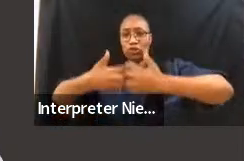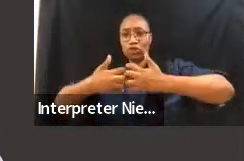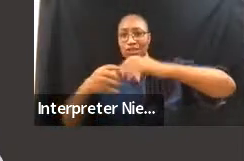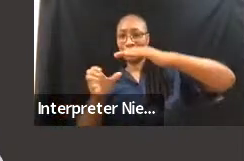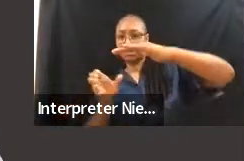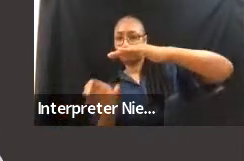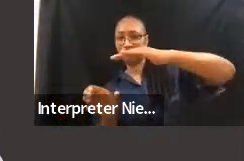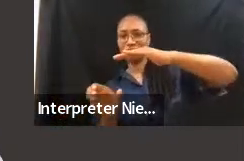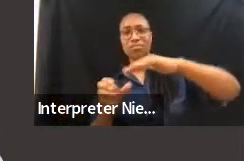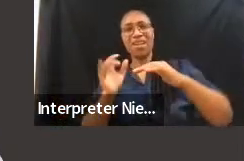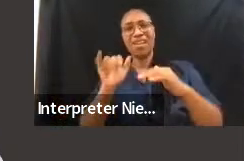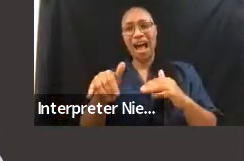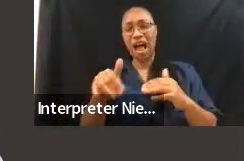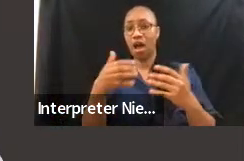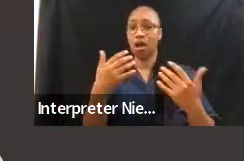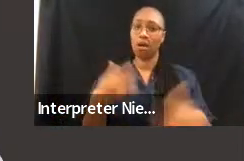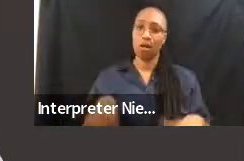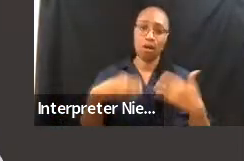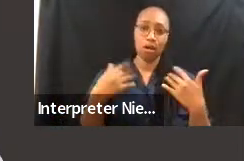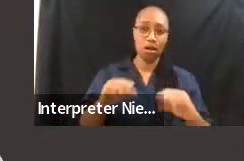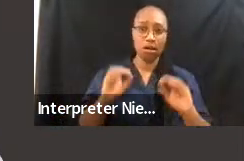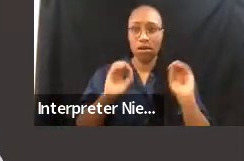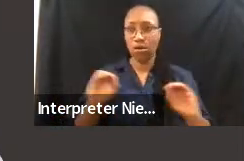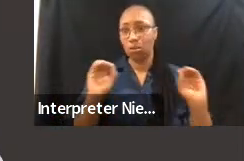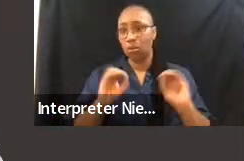Another key finding in the report: